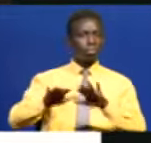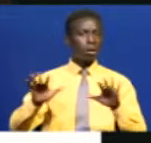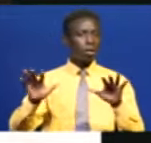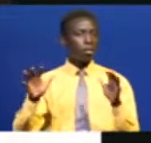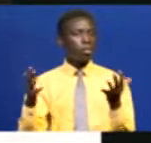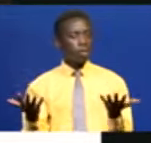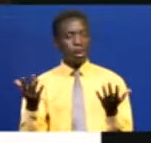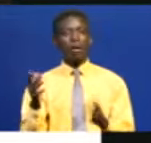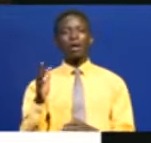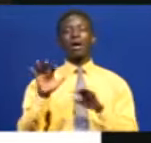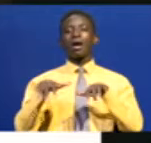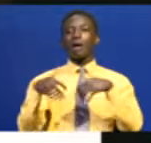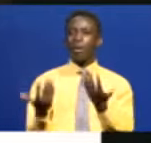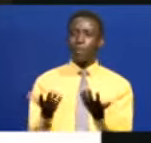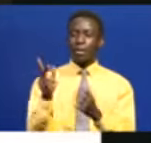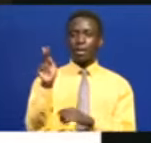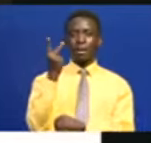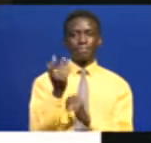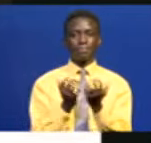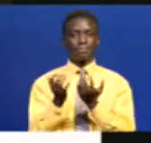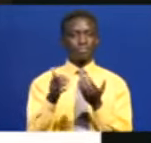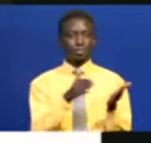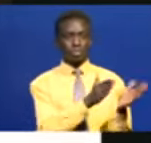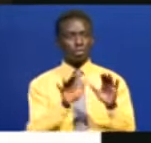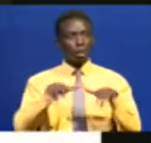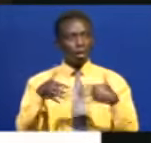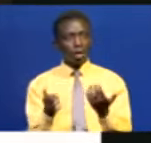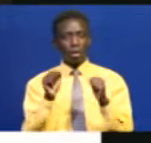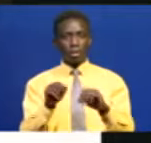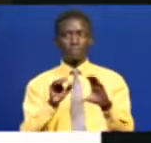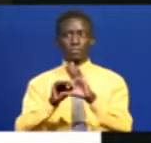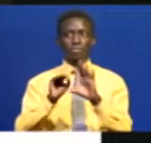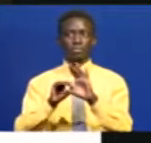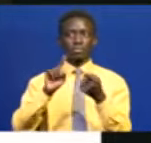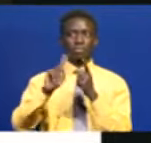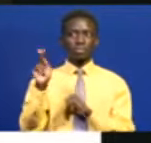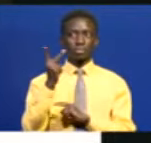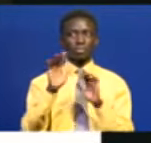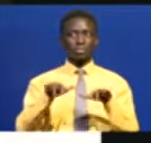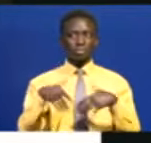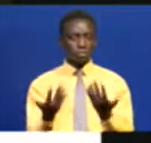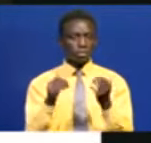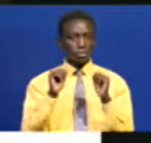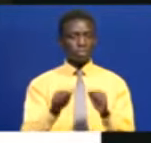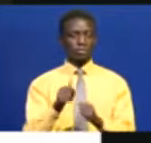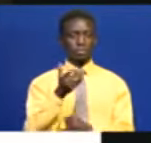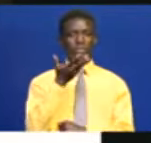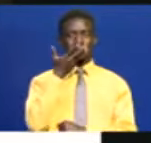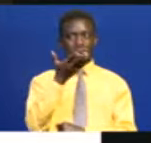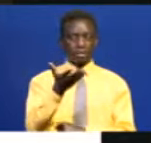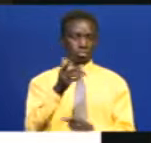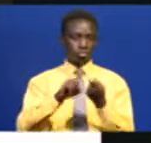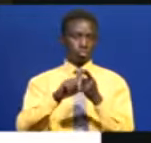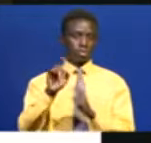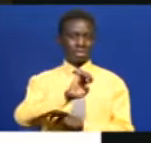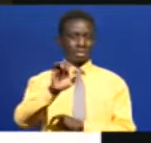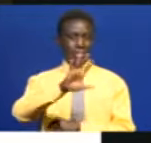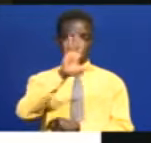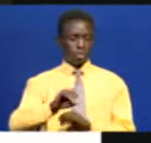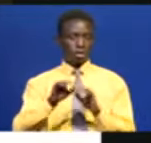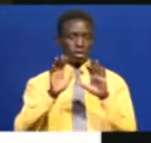business opportunity. How can, if they invest to Kenya, yes. how can they enter the East Africa market? It's very important